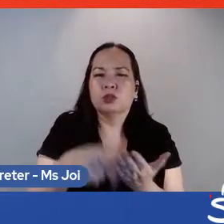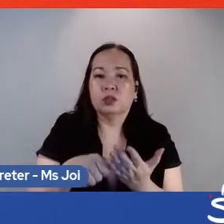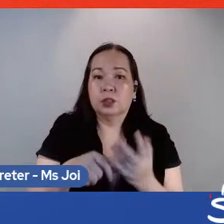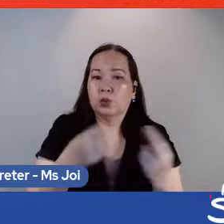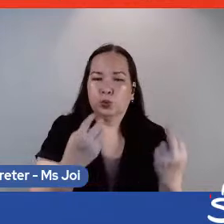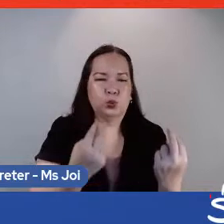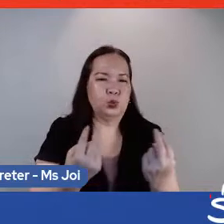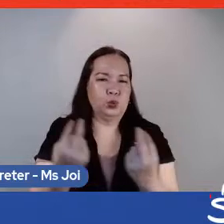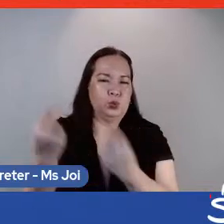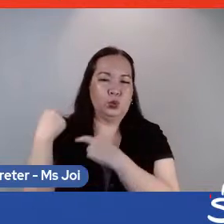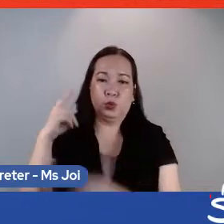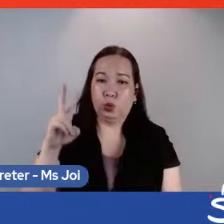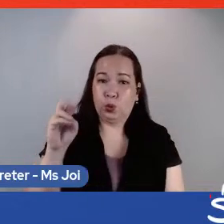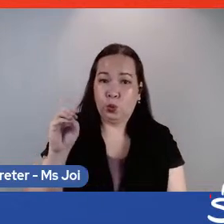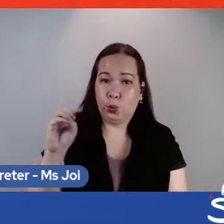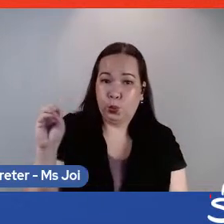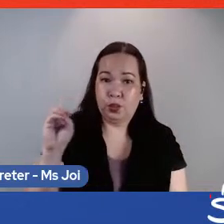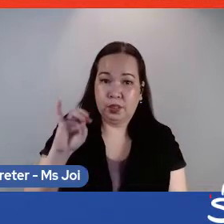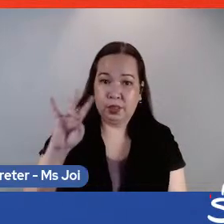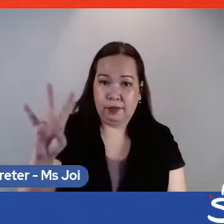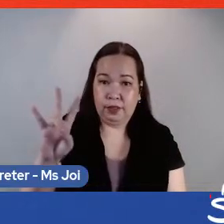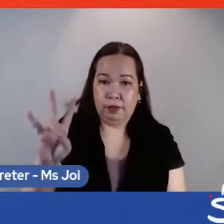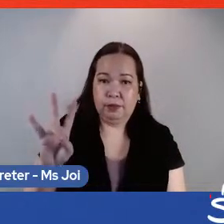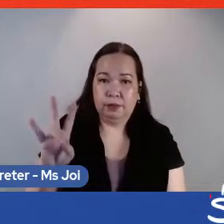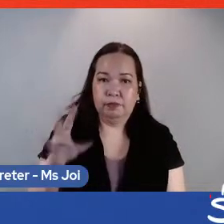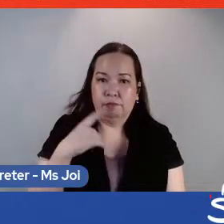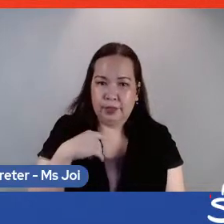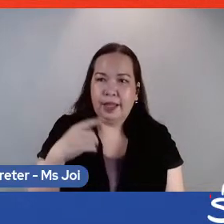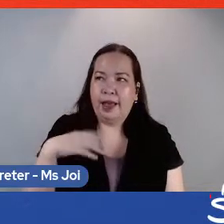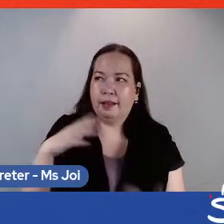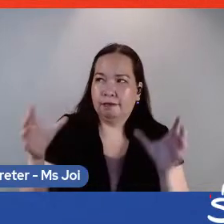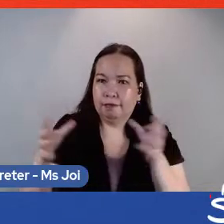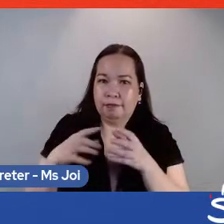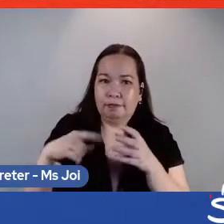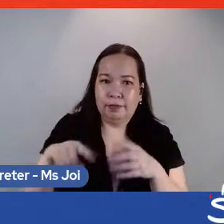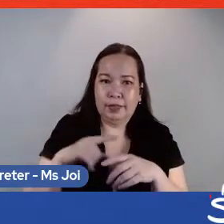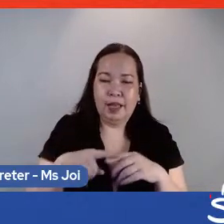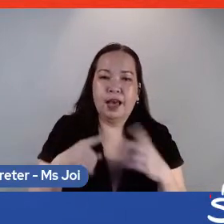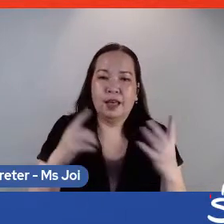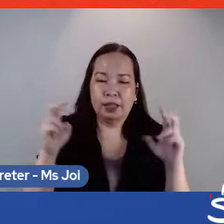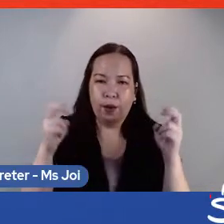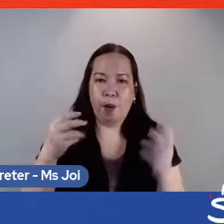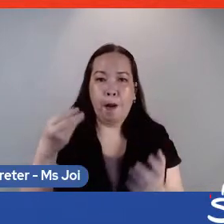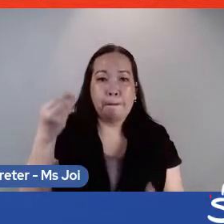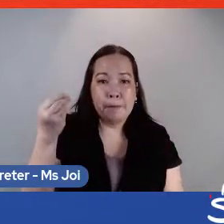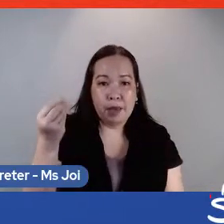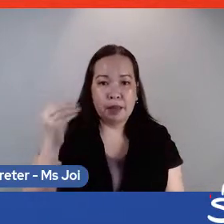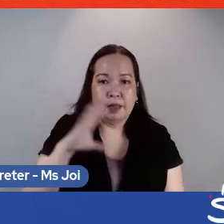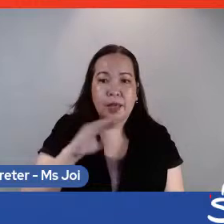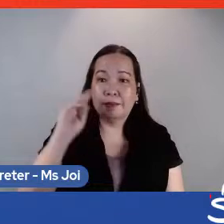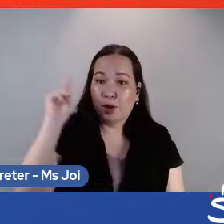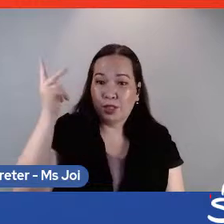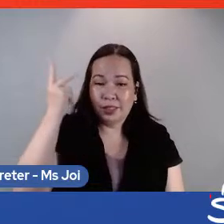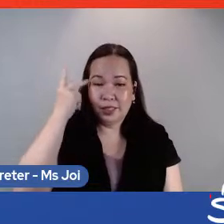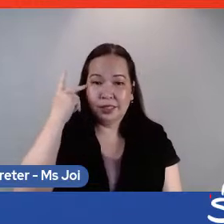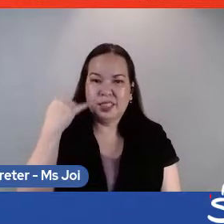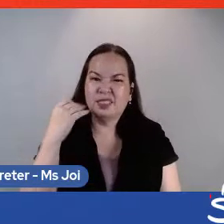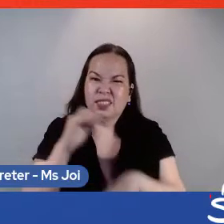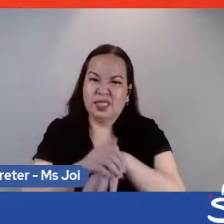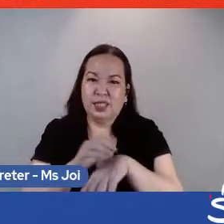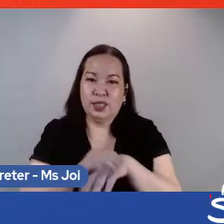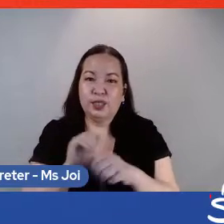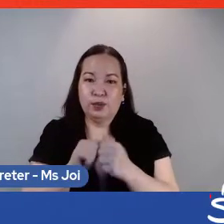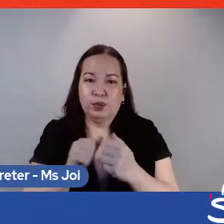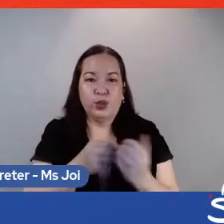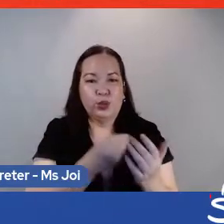2007, PCIJ formed the coalition called Perat Politica, which in English is money